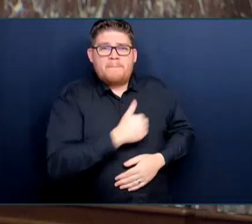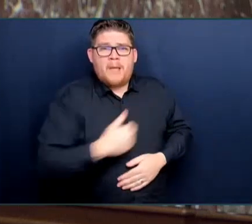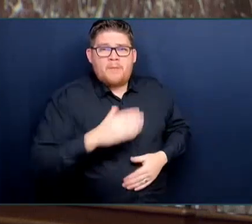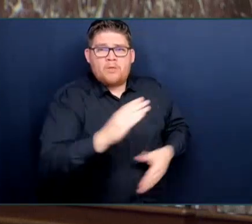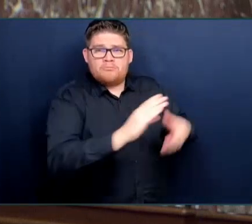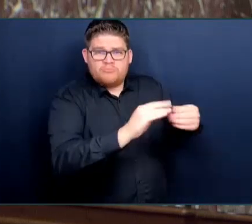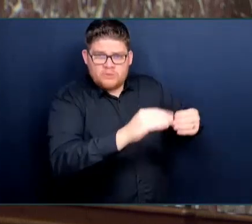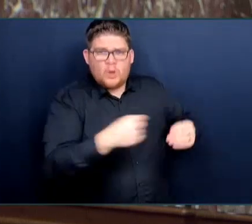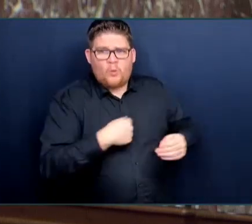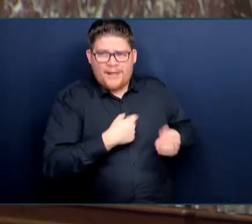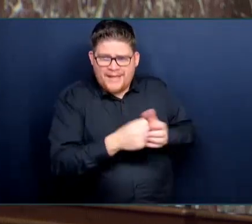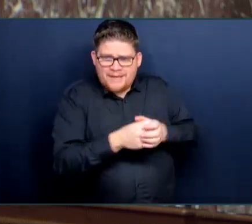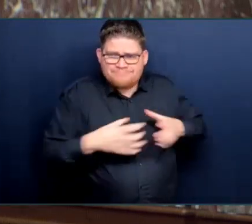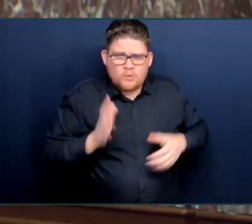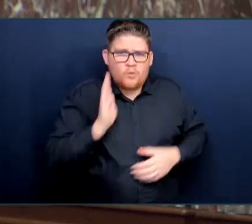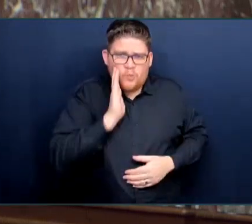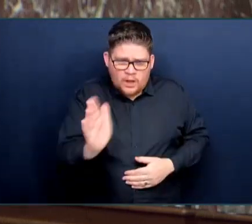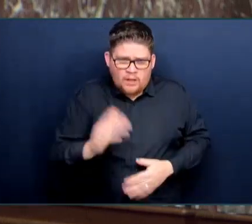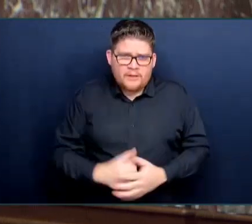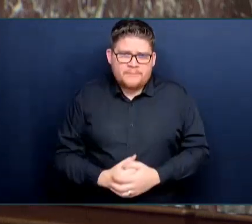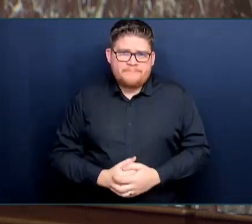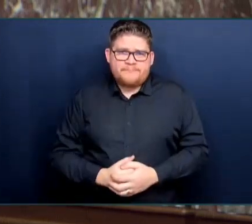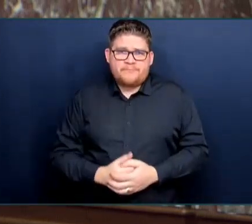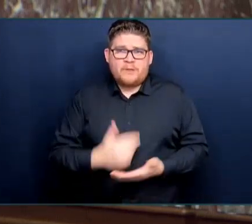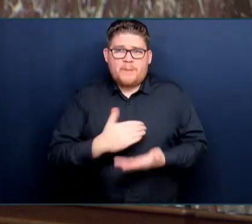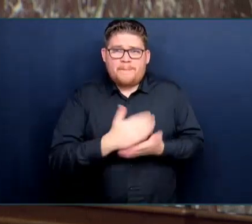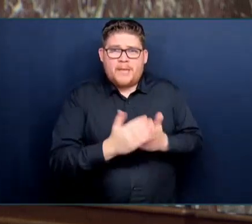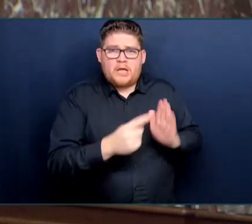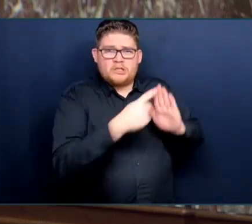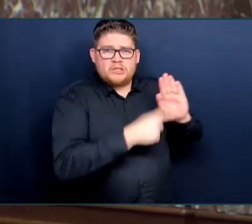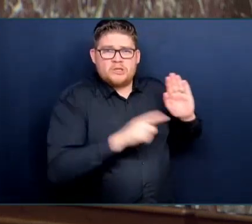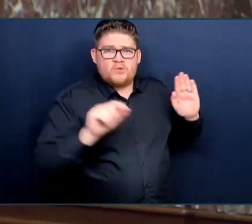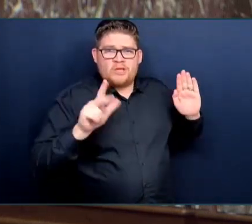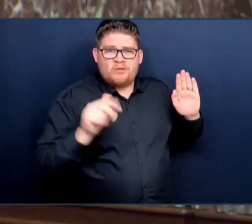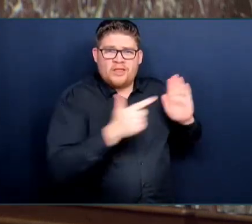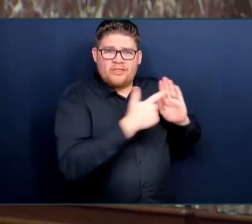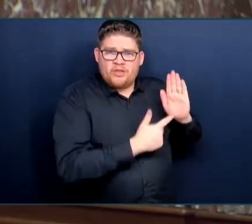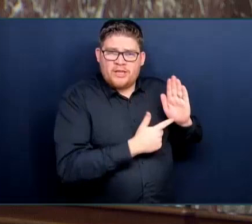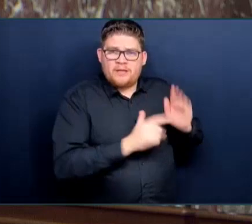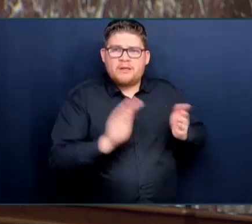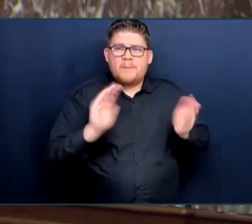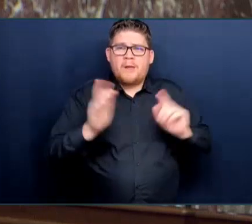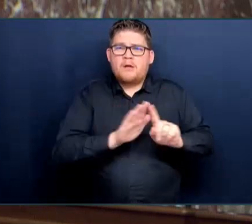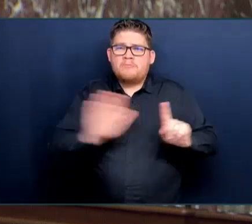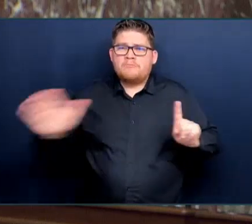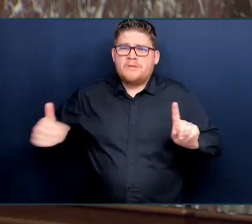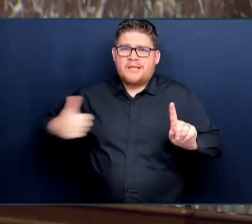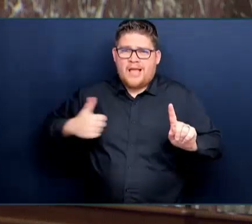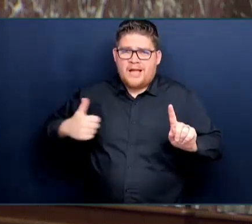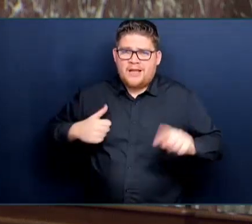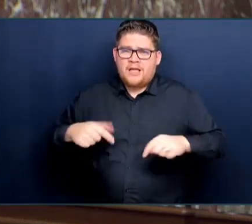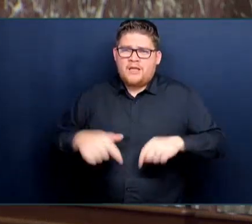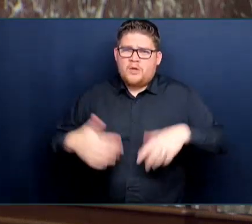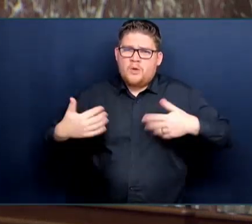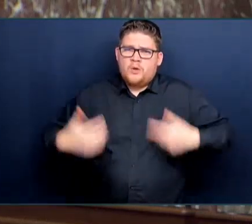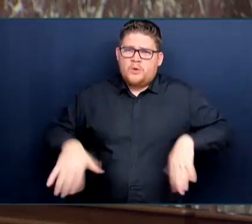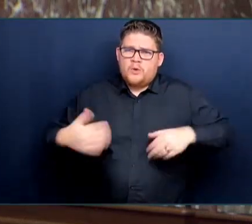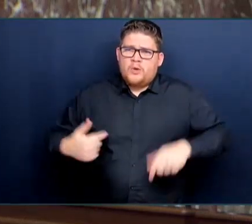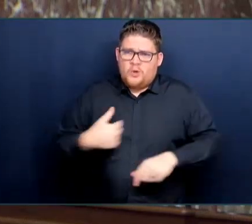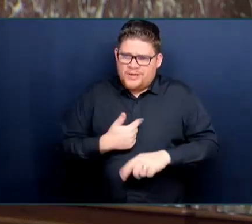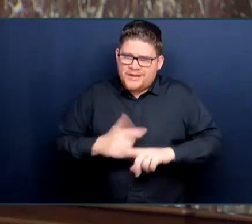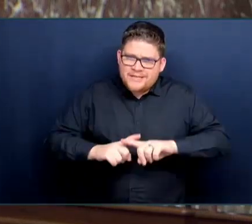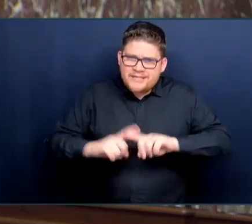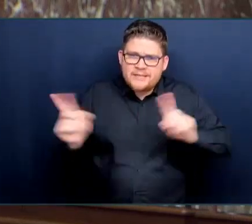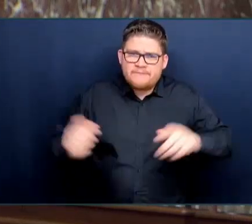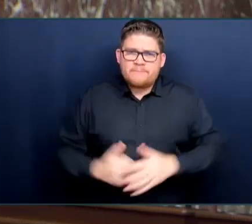in marked contrast to other provinces right now, Mr. Speaker, where the debate is about how many service hours they are cutting, how many